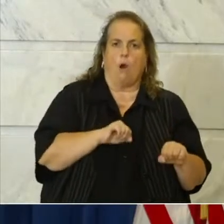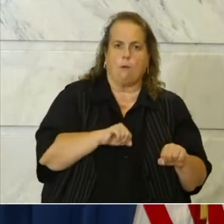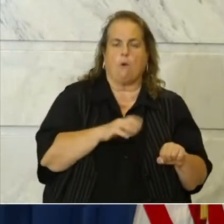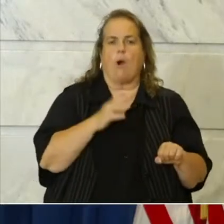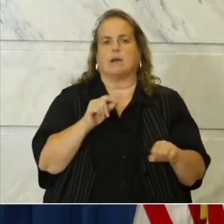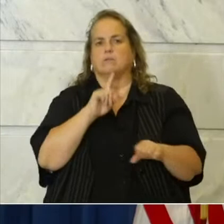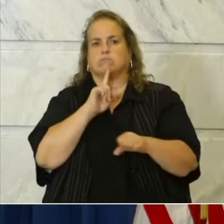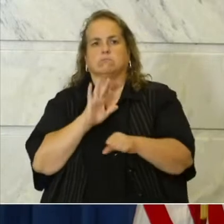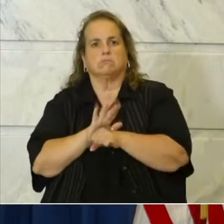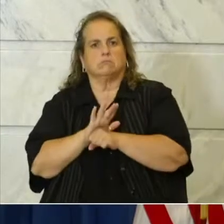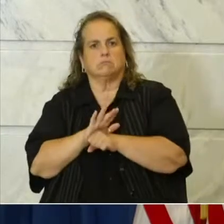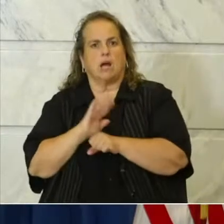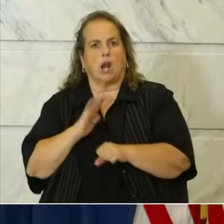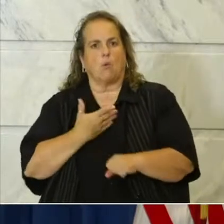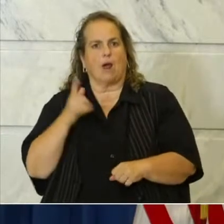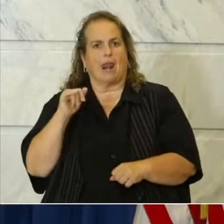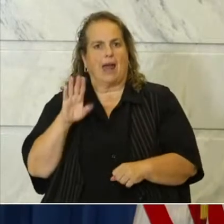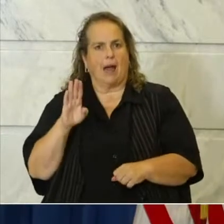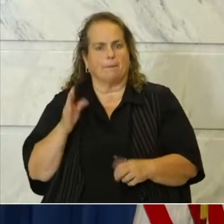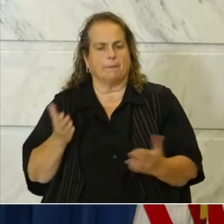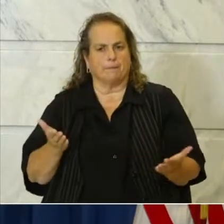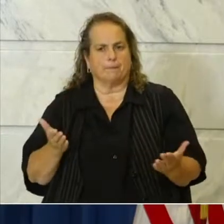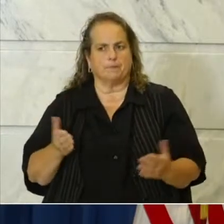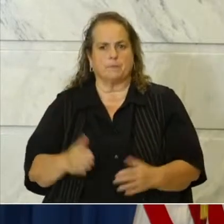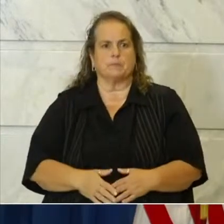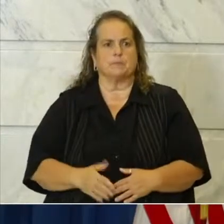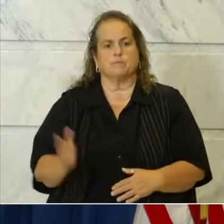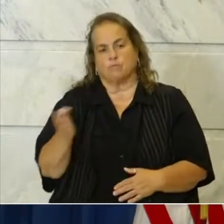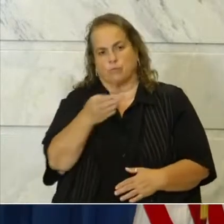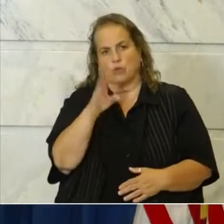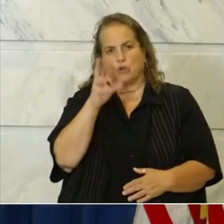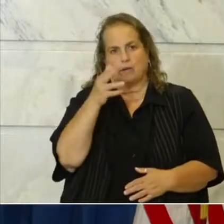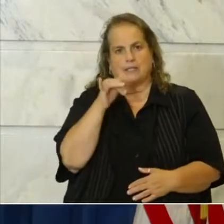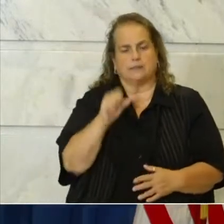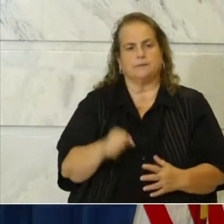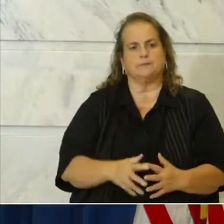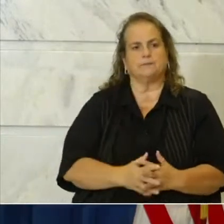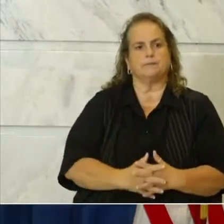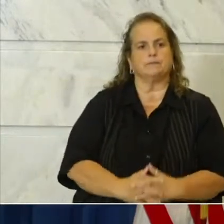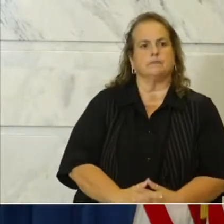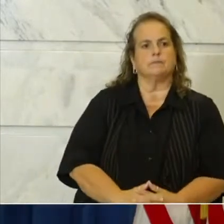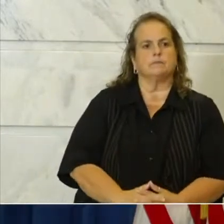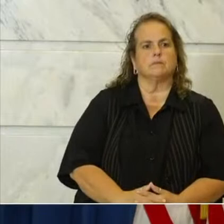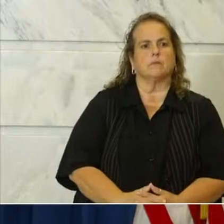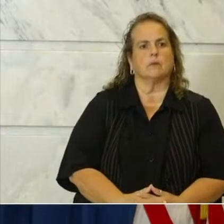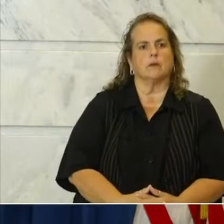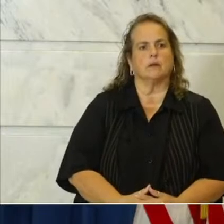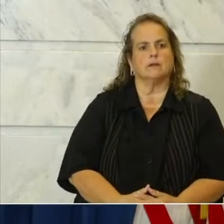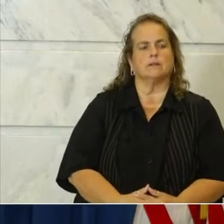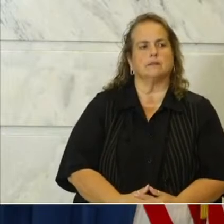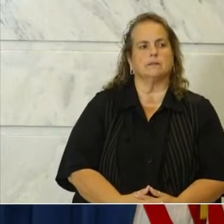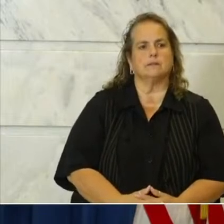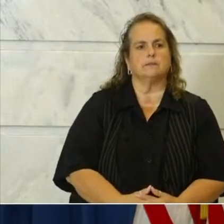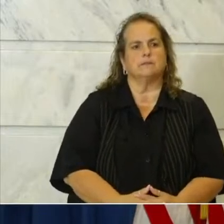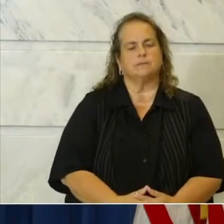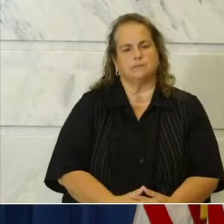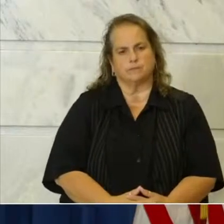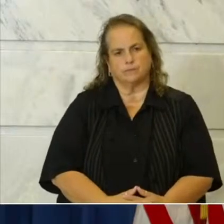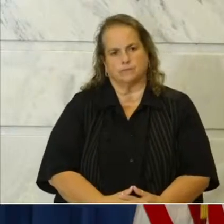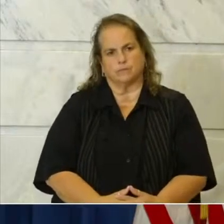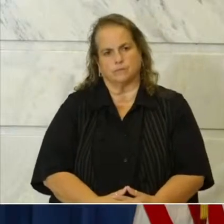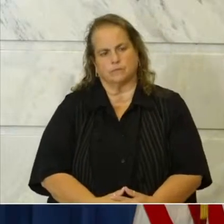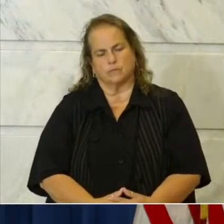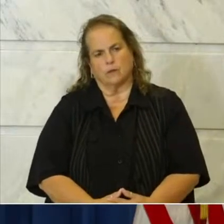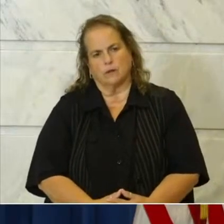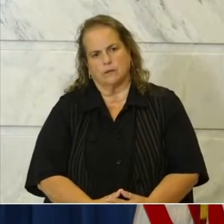show everybody every bit of data we have. Chris. I have a question. I don't know if Dr. Stack might want to answer this one. I think it's a pretty